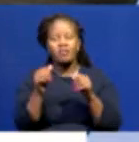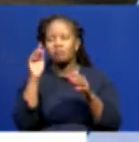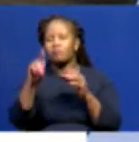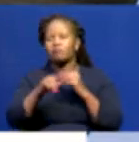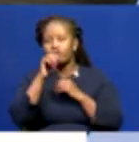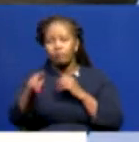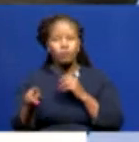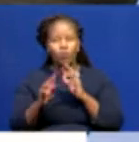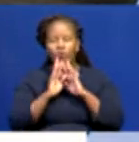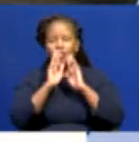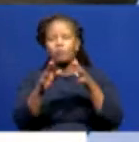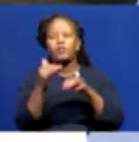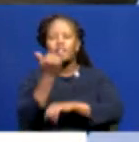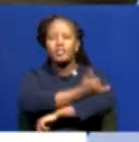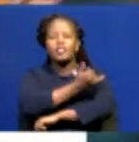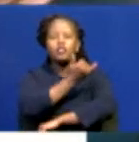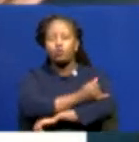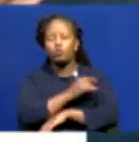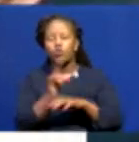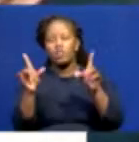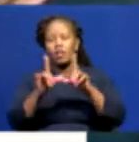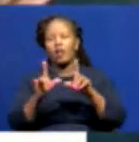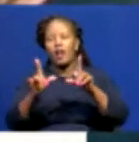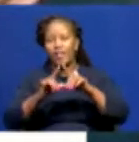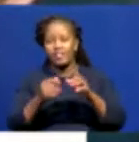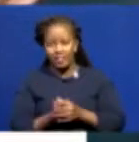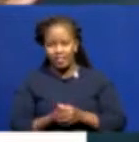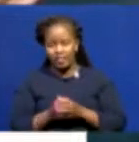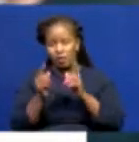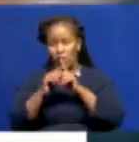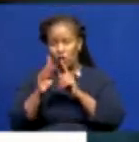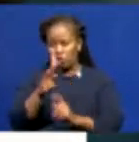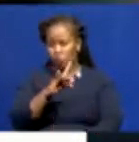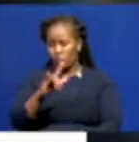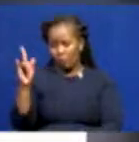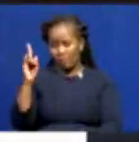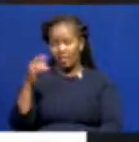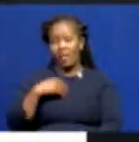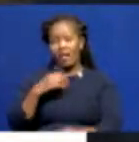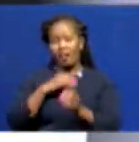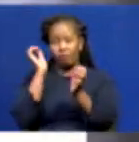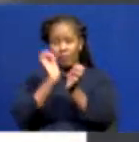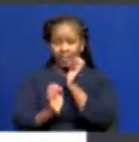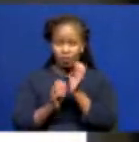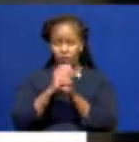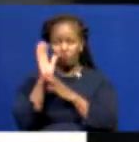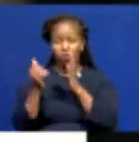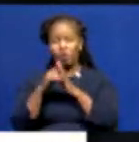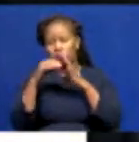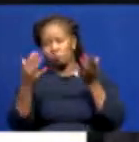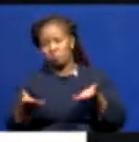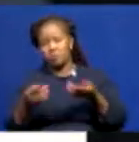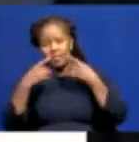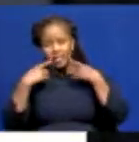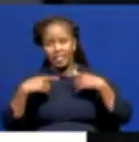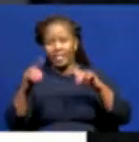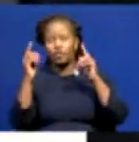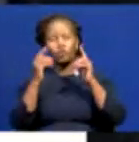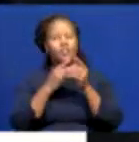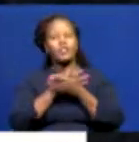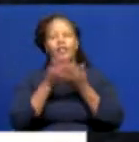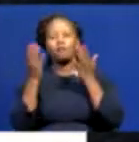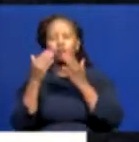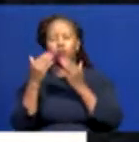of a reporting institution's license. The bill enhances the penalties for violation of declaration of cross-border